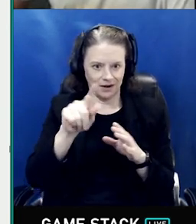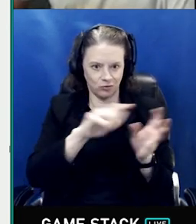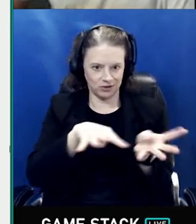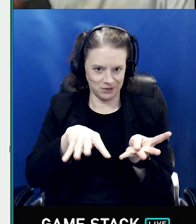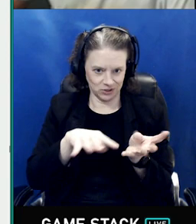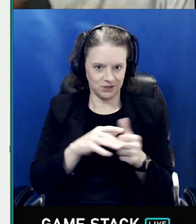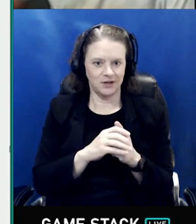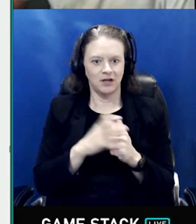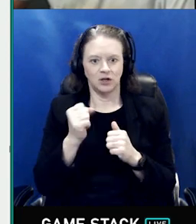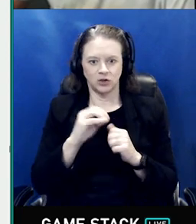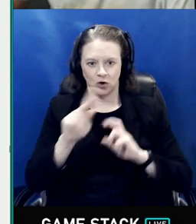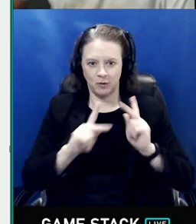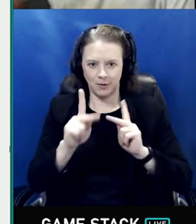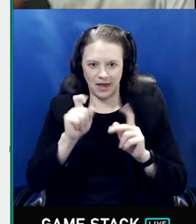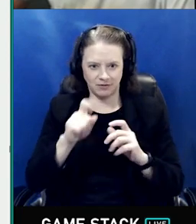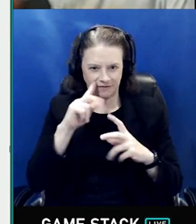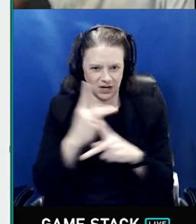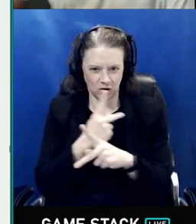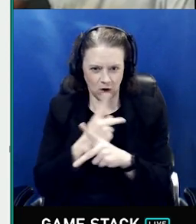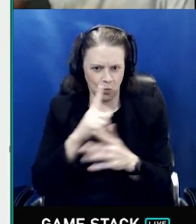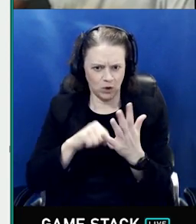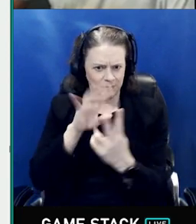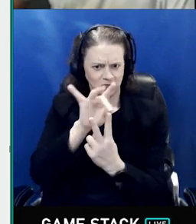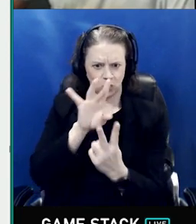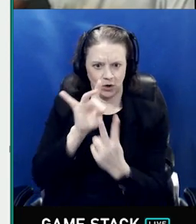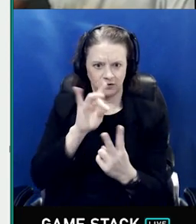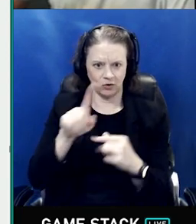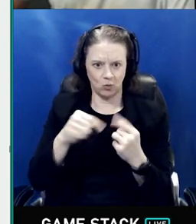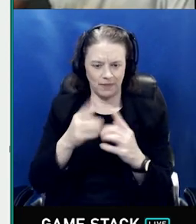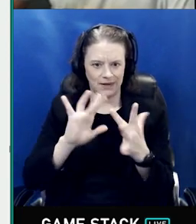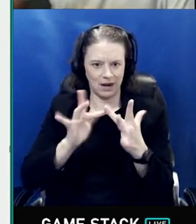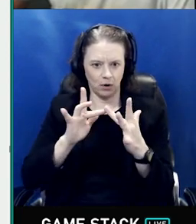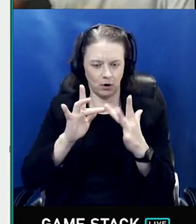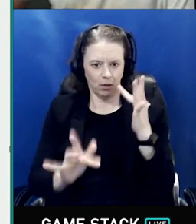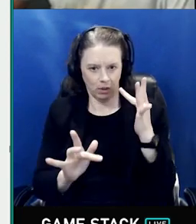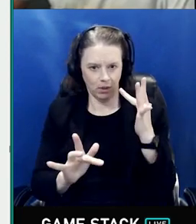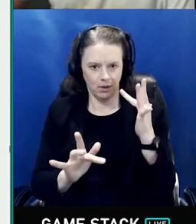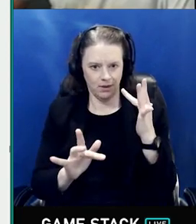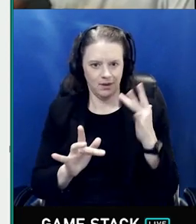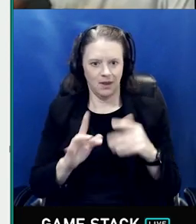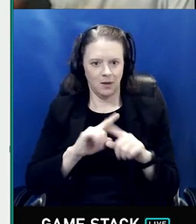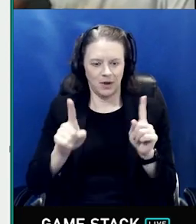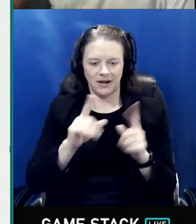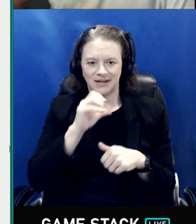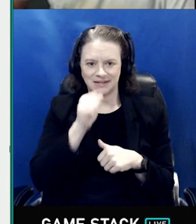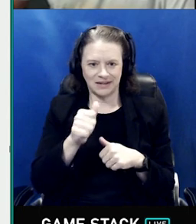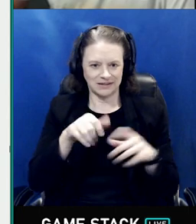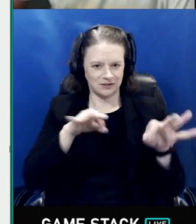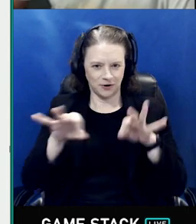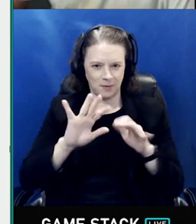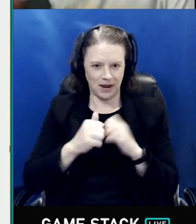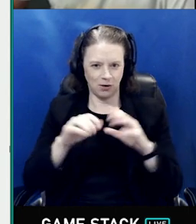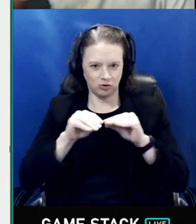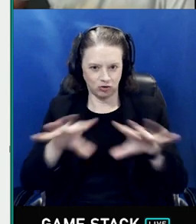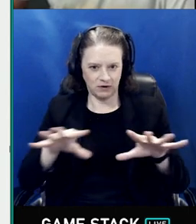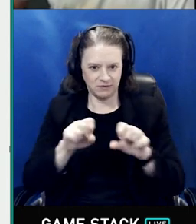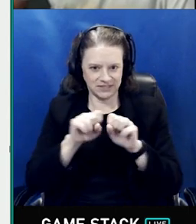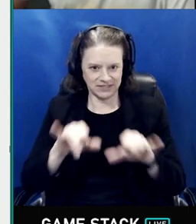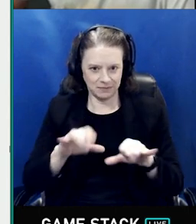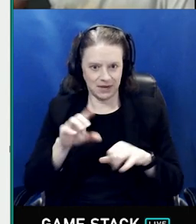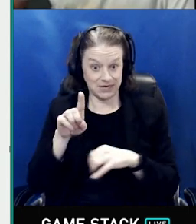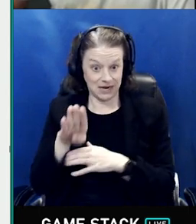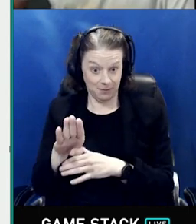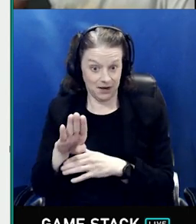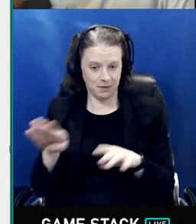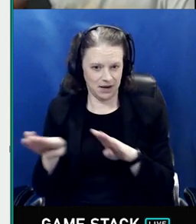the network is cut, but it doesn't fully describe how a distributed system and database behaves. There's actually another trade-off